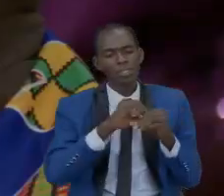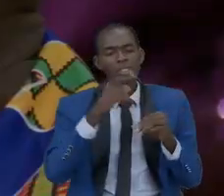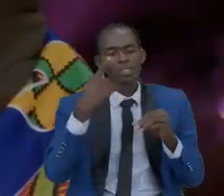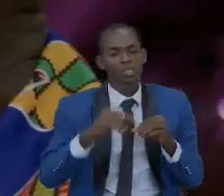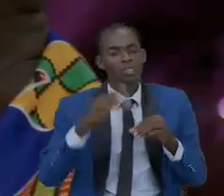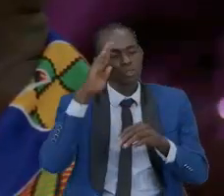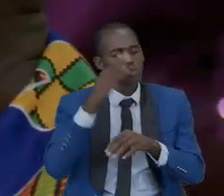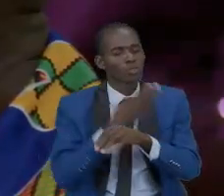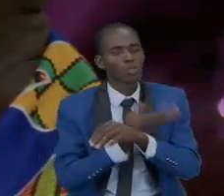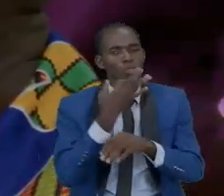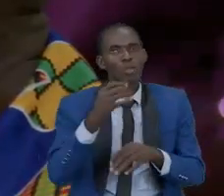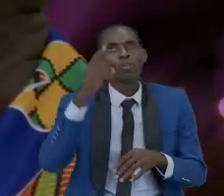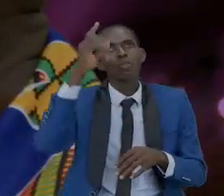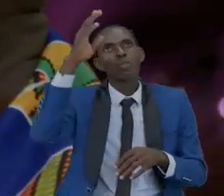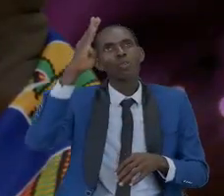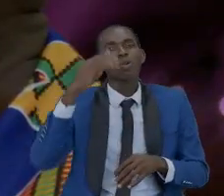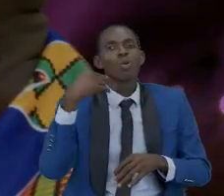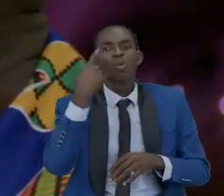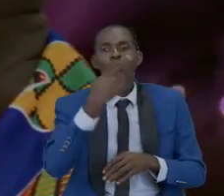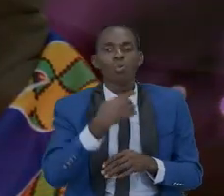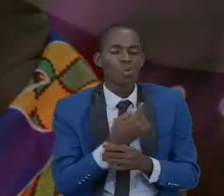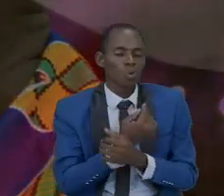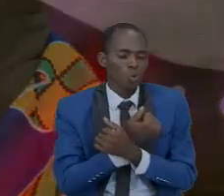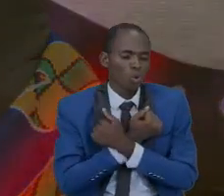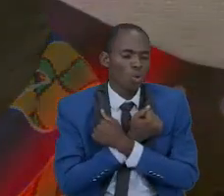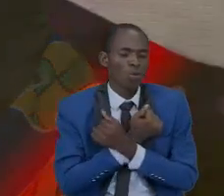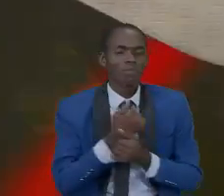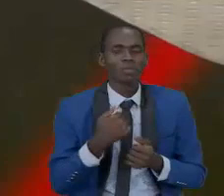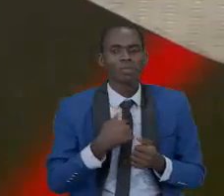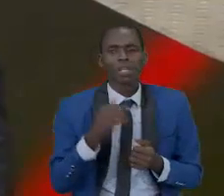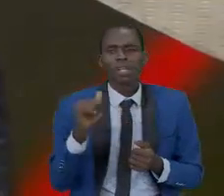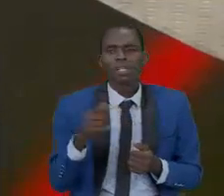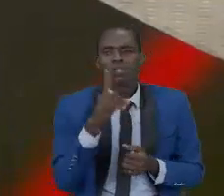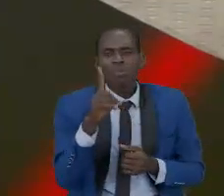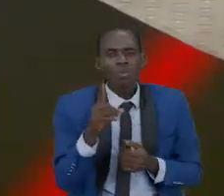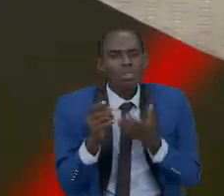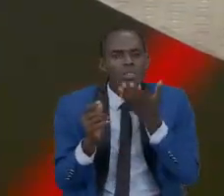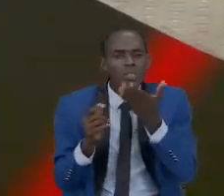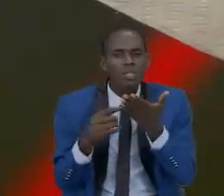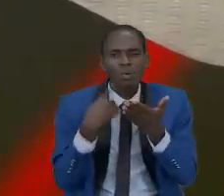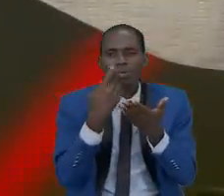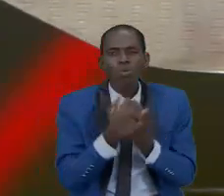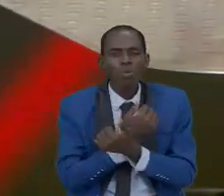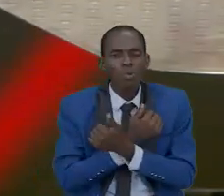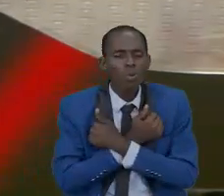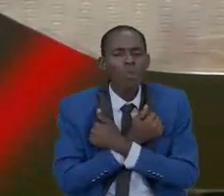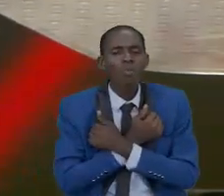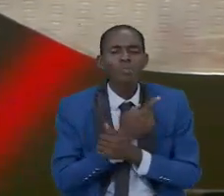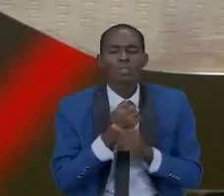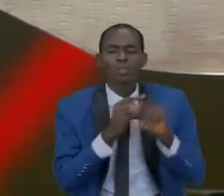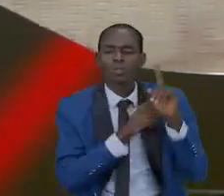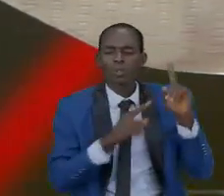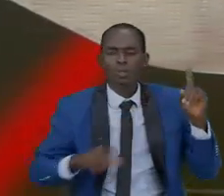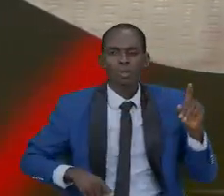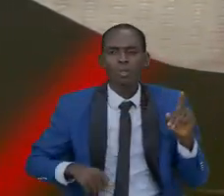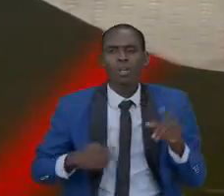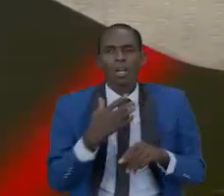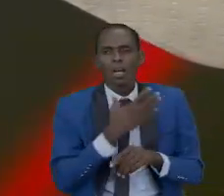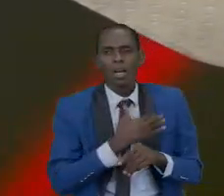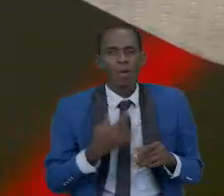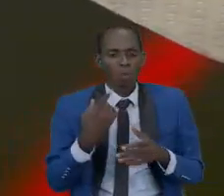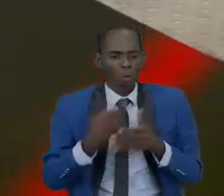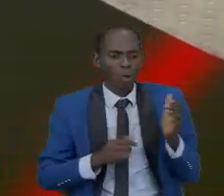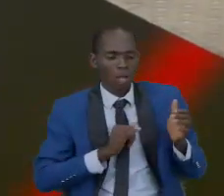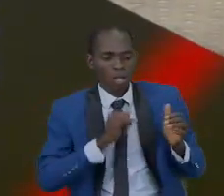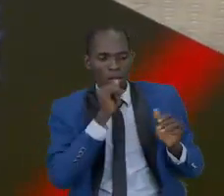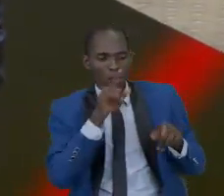me somebody else may doubt the love of God he loves me and what I'm going through some